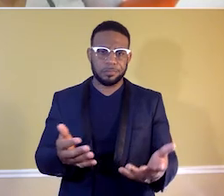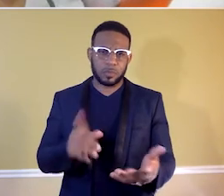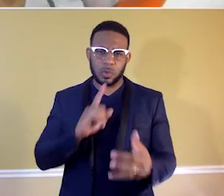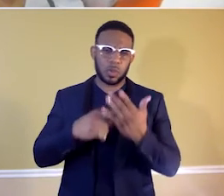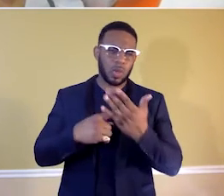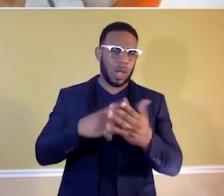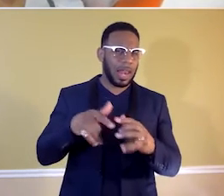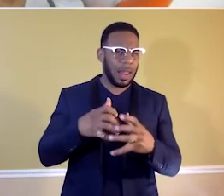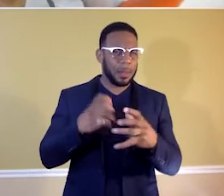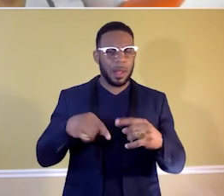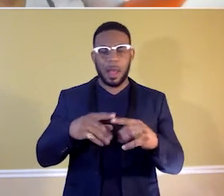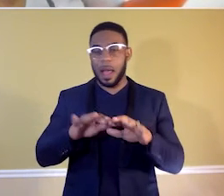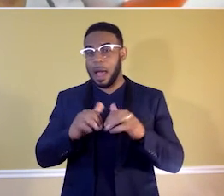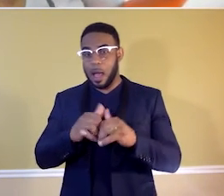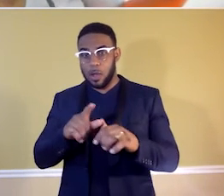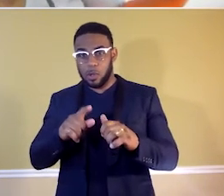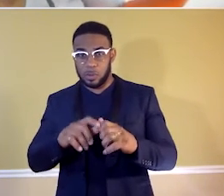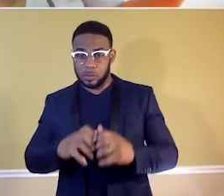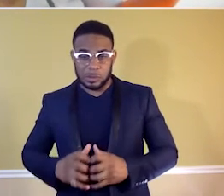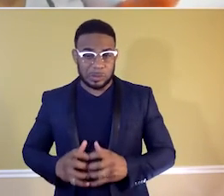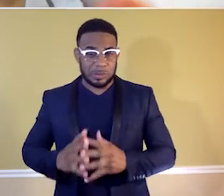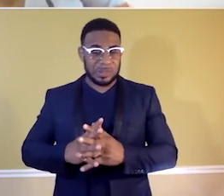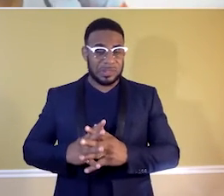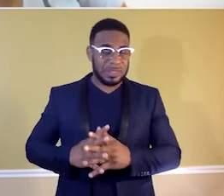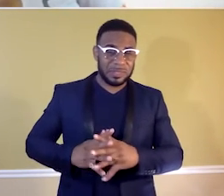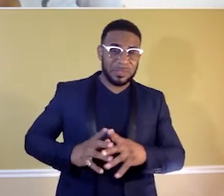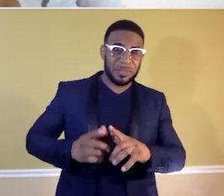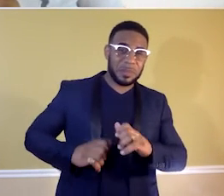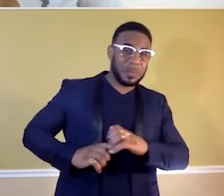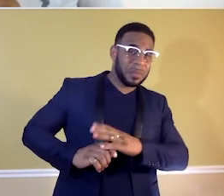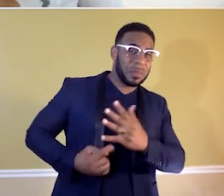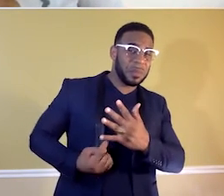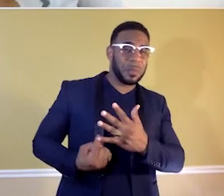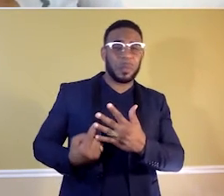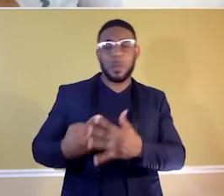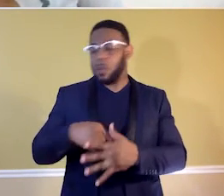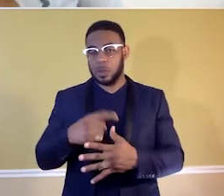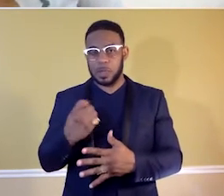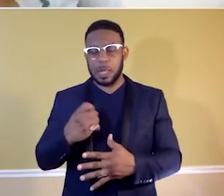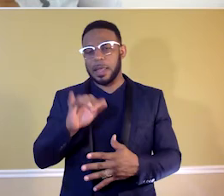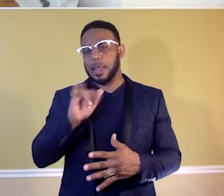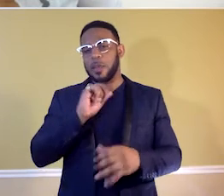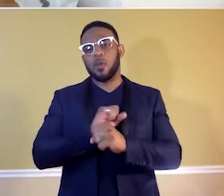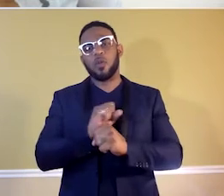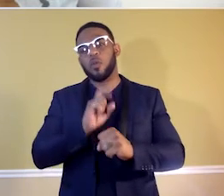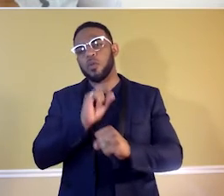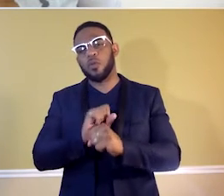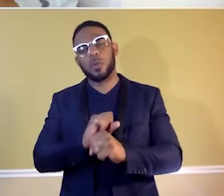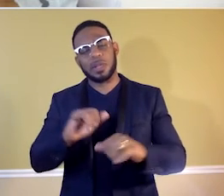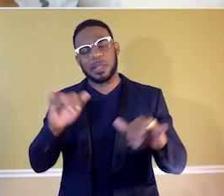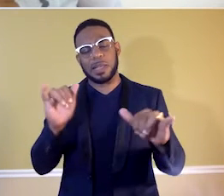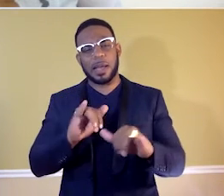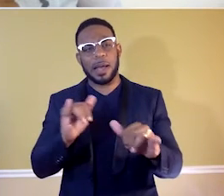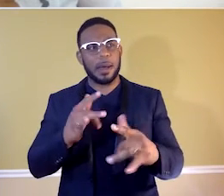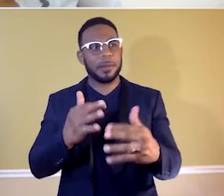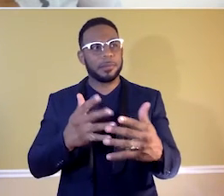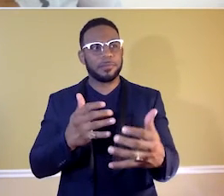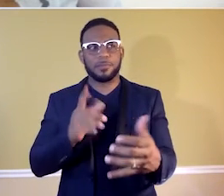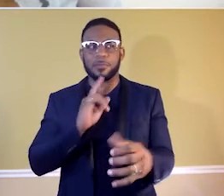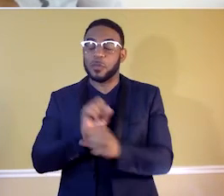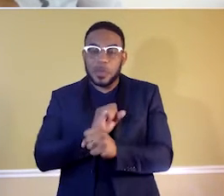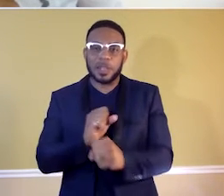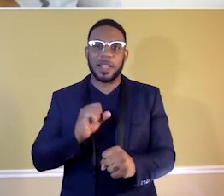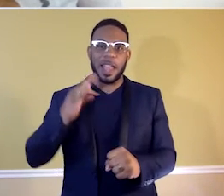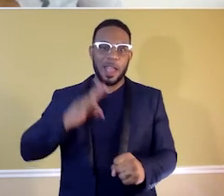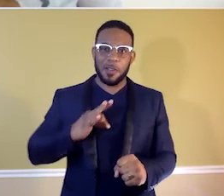you talked a lot about how you were bootstrapping some things, and so that was super, super, super, super